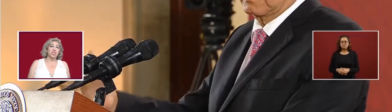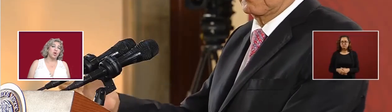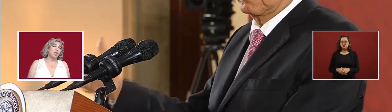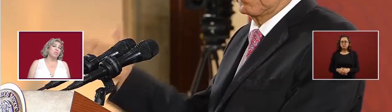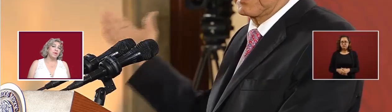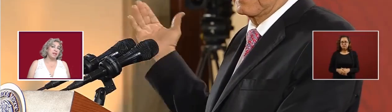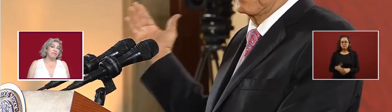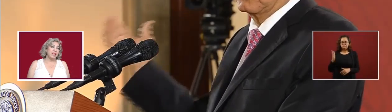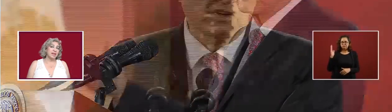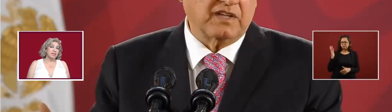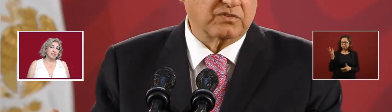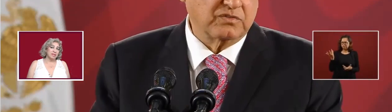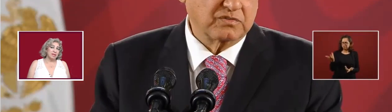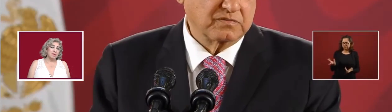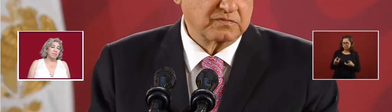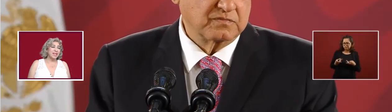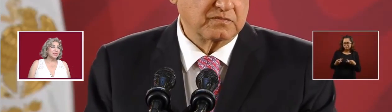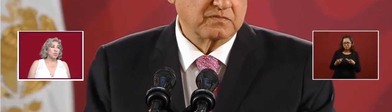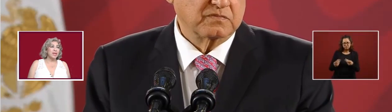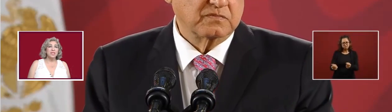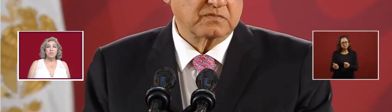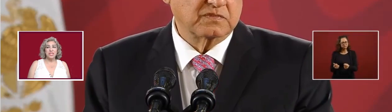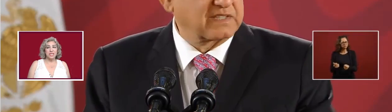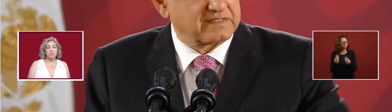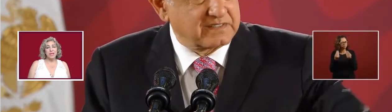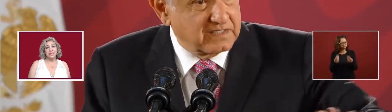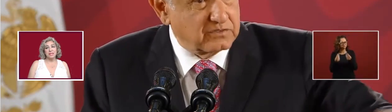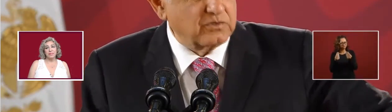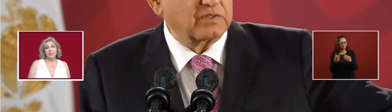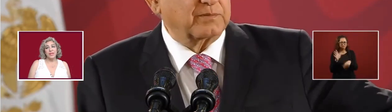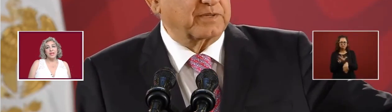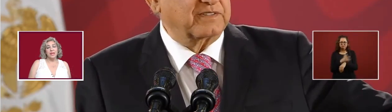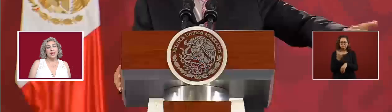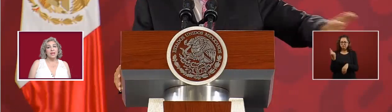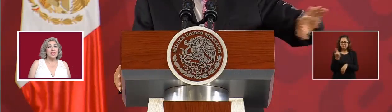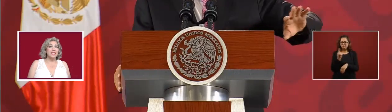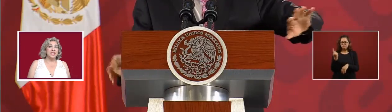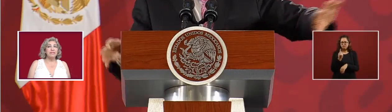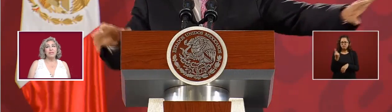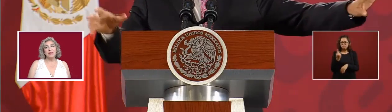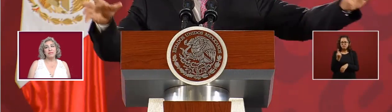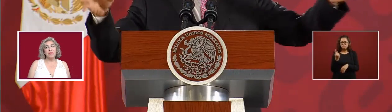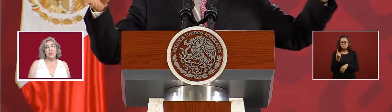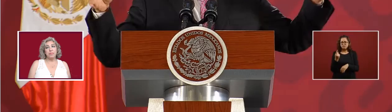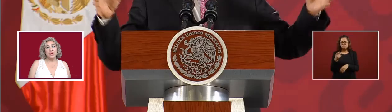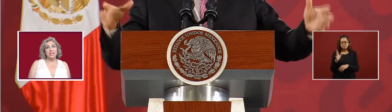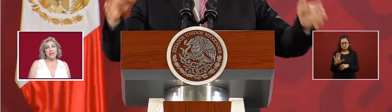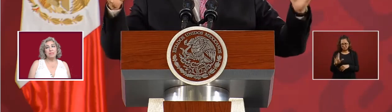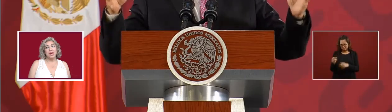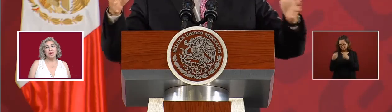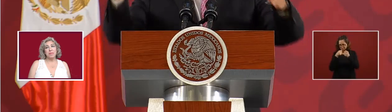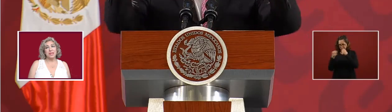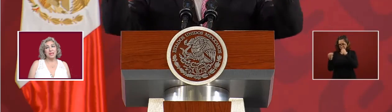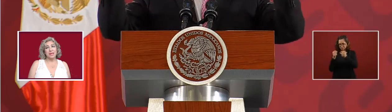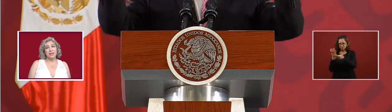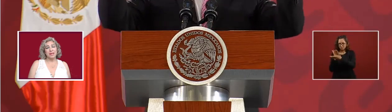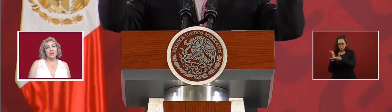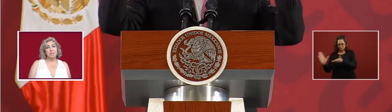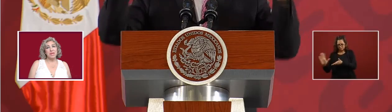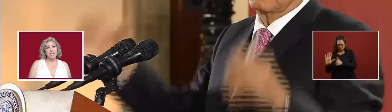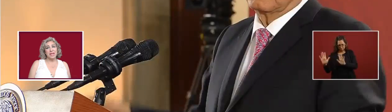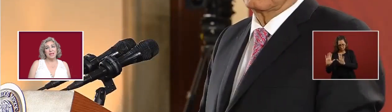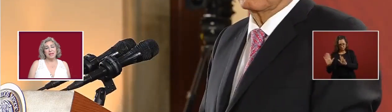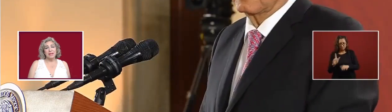there's so many vehicles. Because why so much expense? It's different from the press. It's I'm talking about the